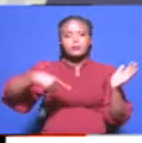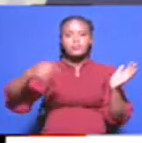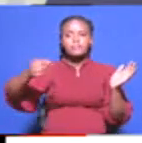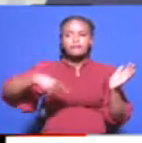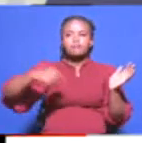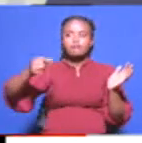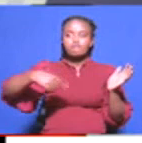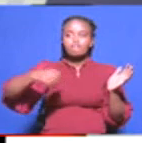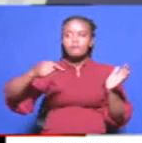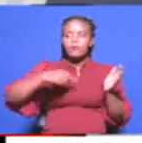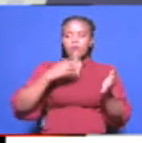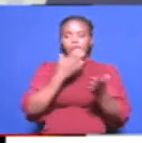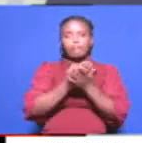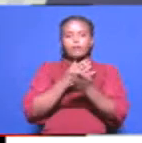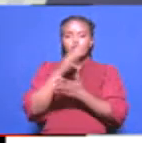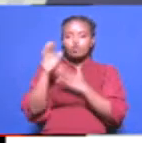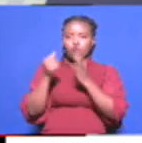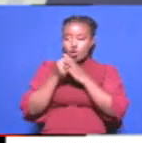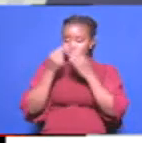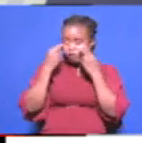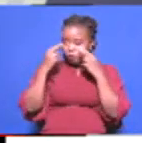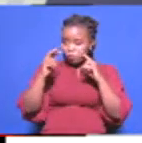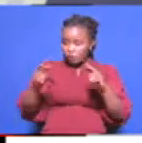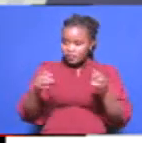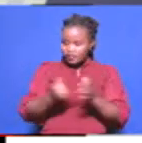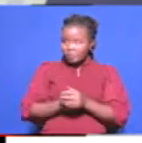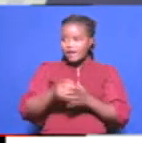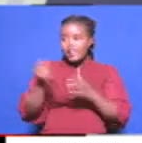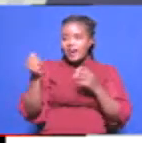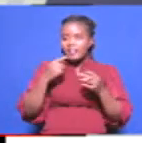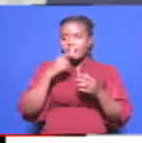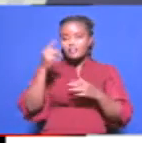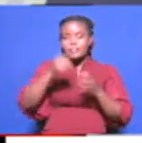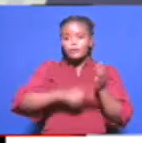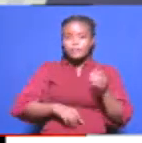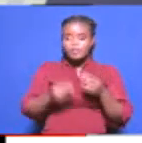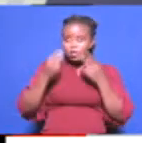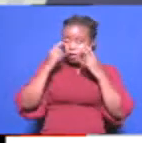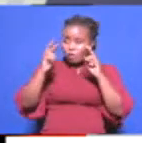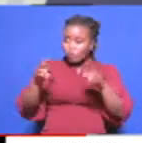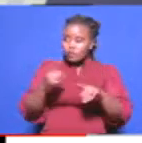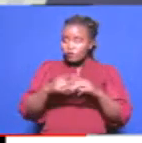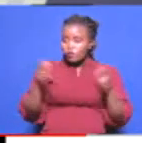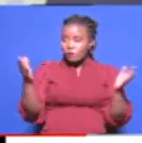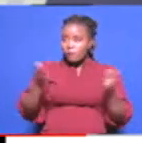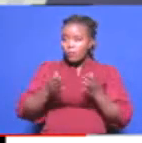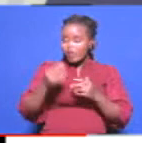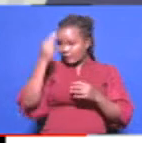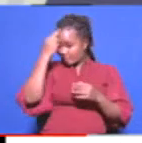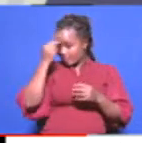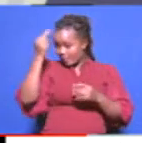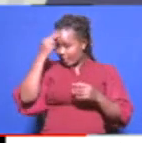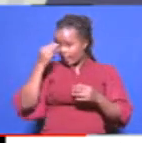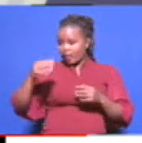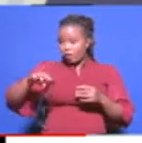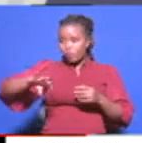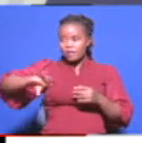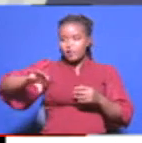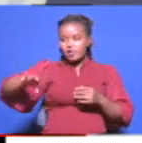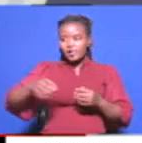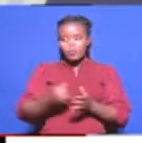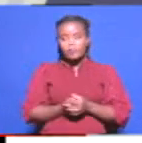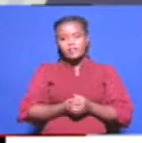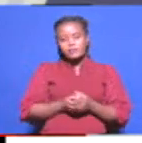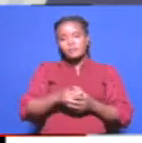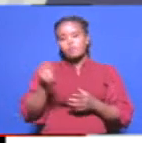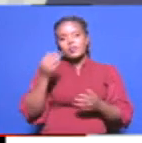watching. We also have George Kerempe. You say that you're watching from Ewasonyiro, Narok County. Collins Bett, also